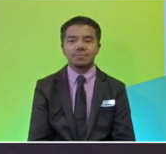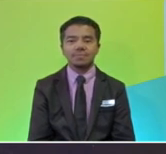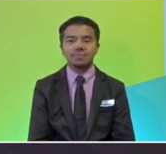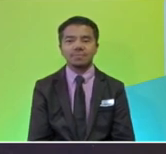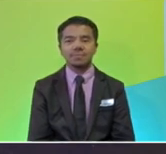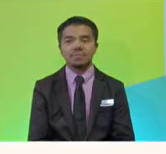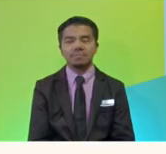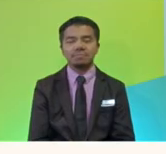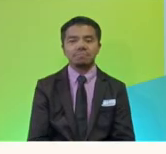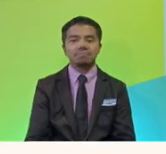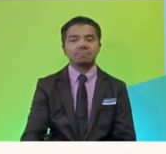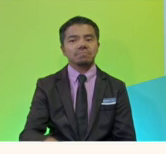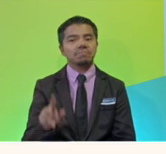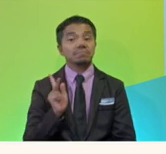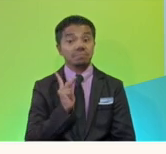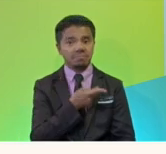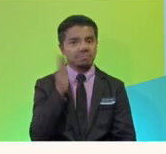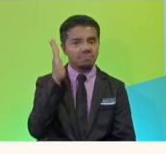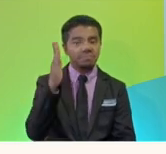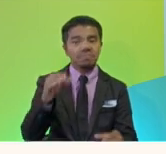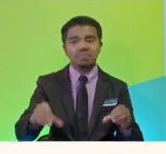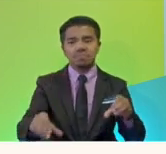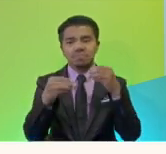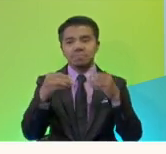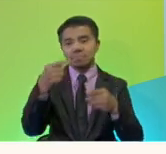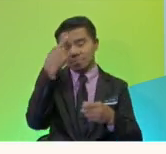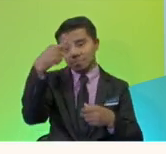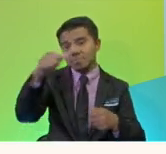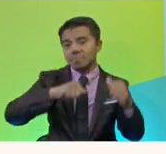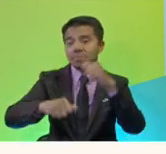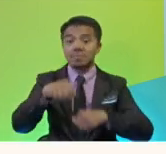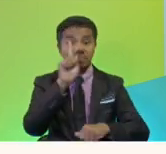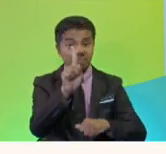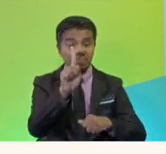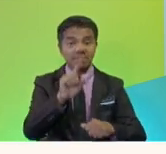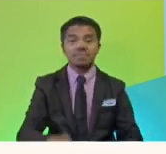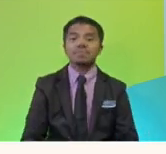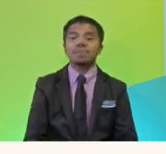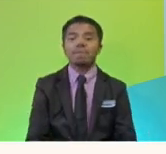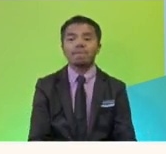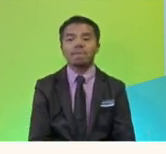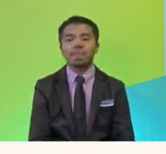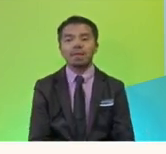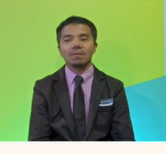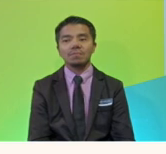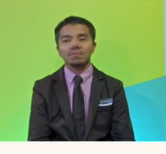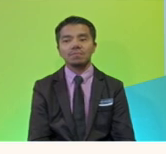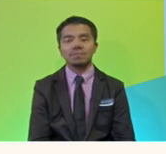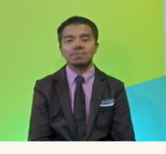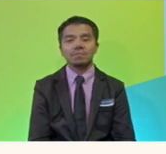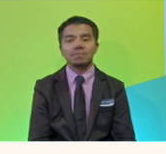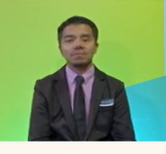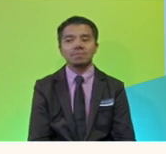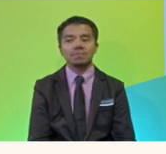do, okay, when we have this kind of activity, is to create the setting in our mind. Okay? All right. So, in